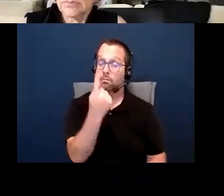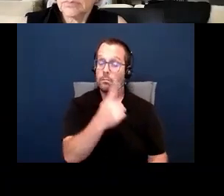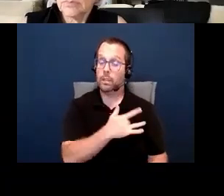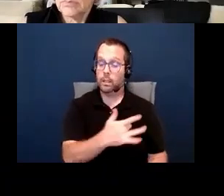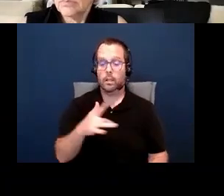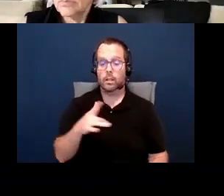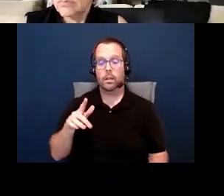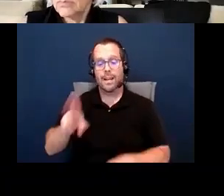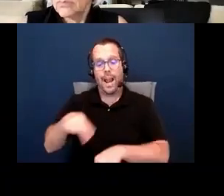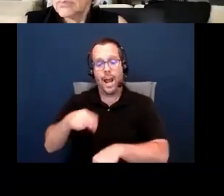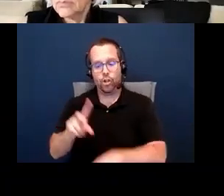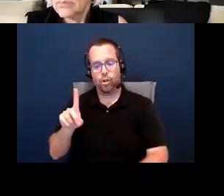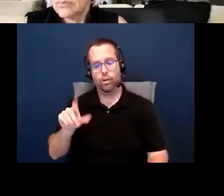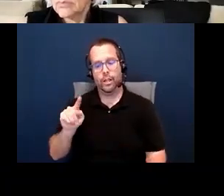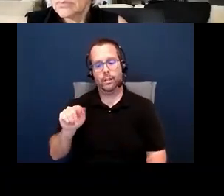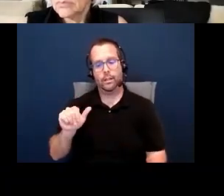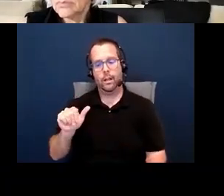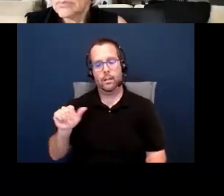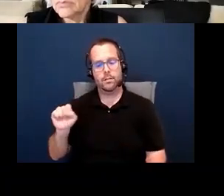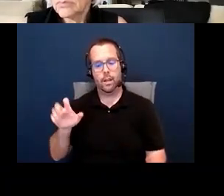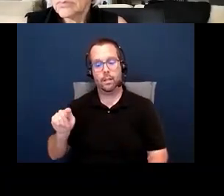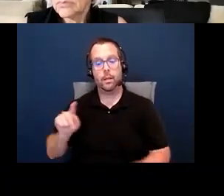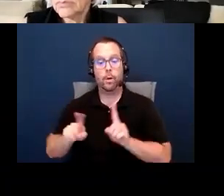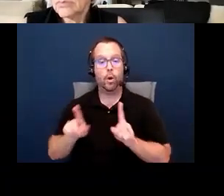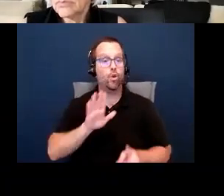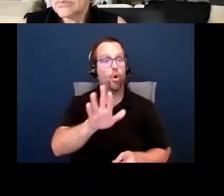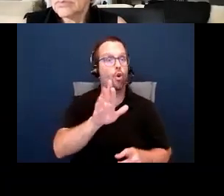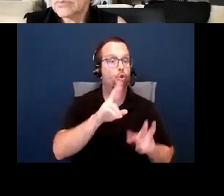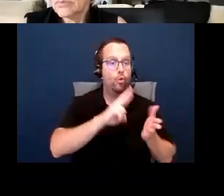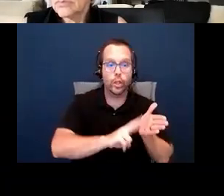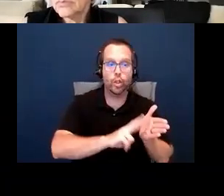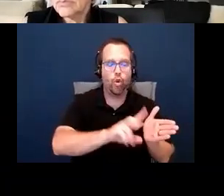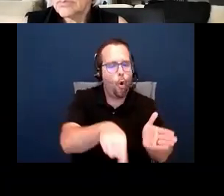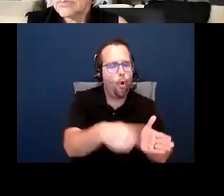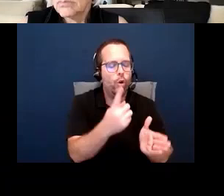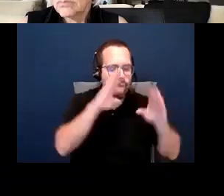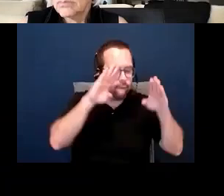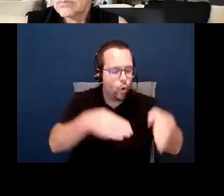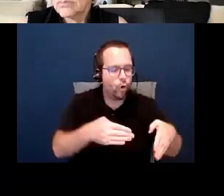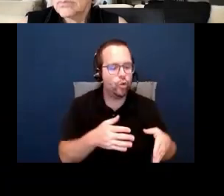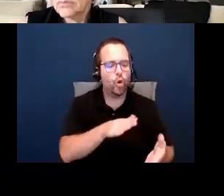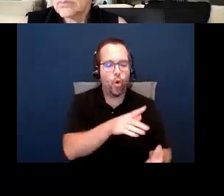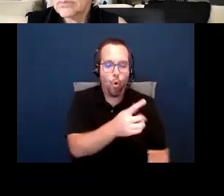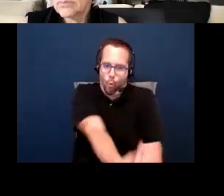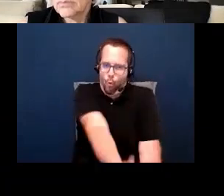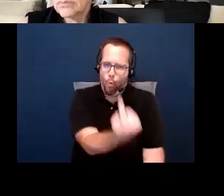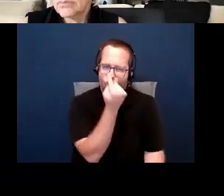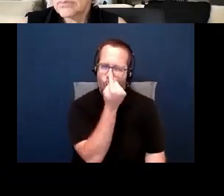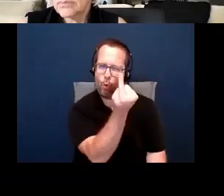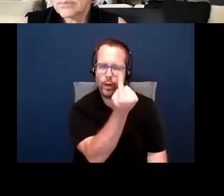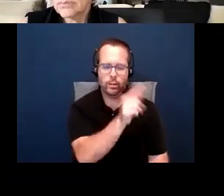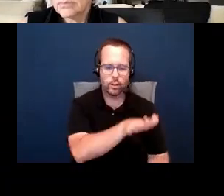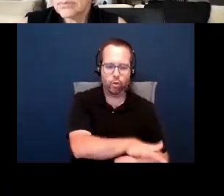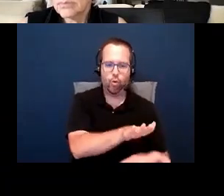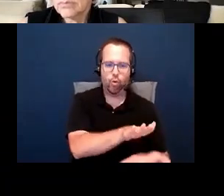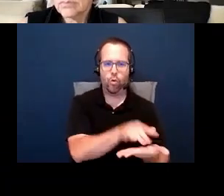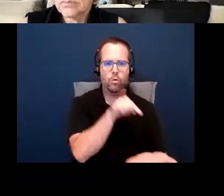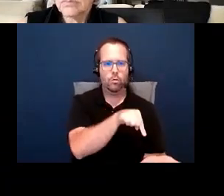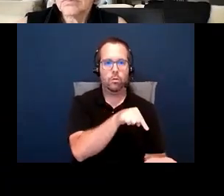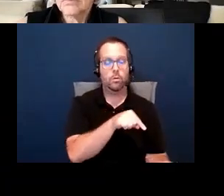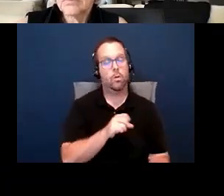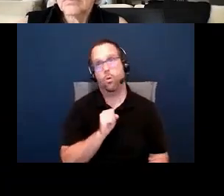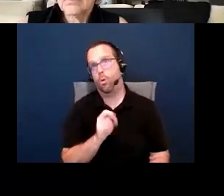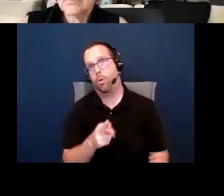if there's research that your research is focusing, say, only on at the school level, at one school, for example, or a set of